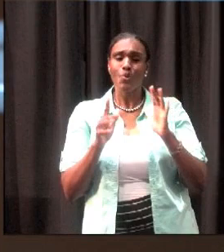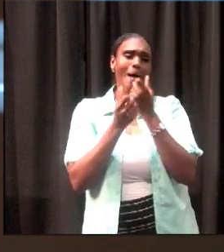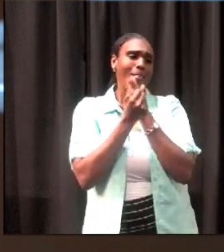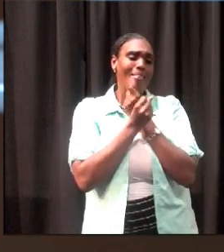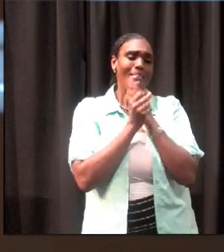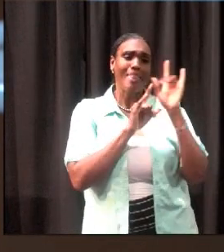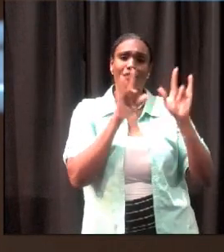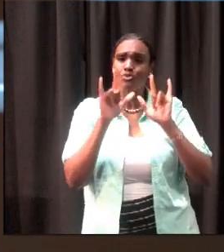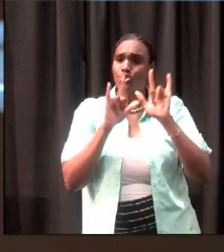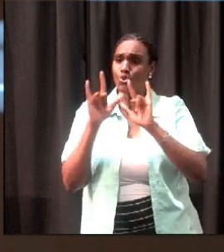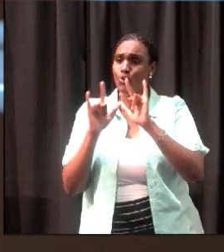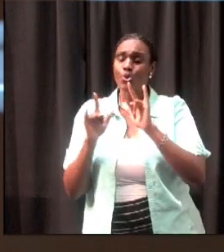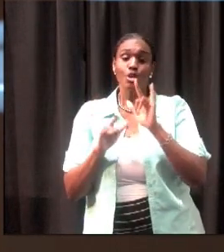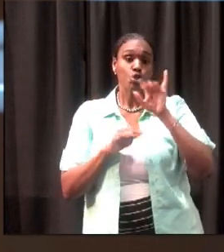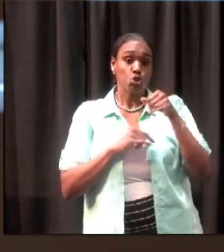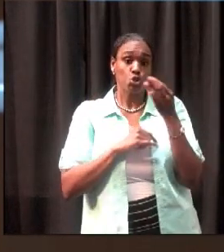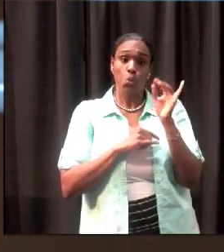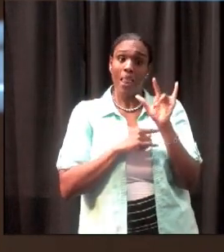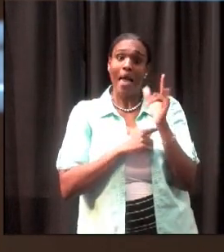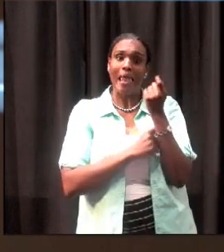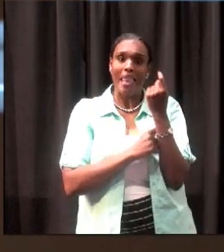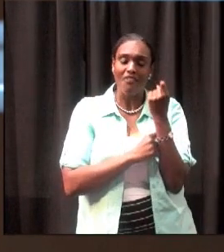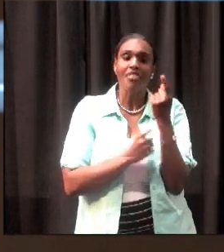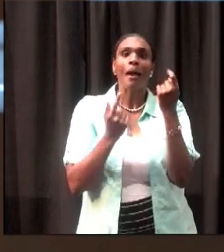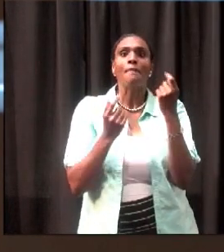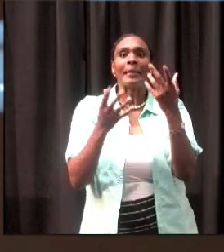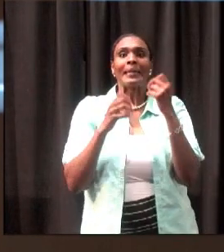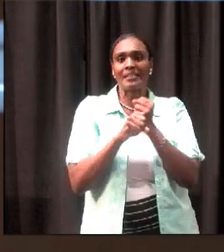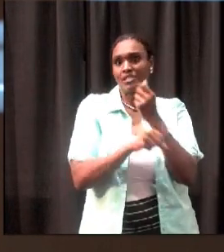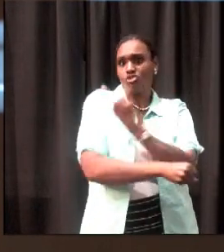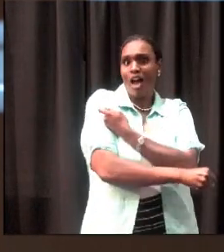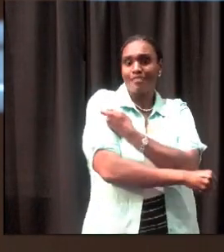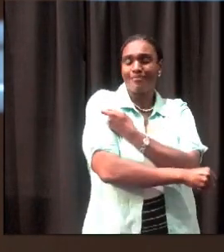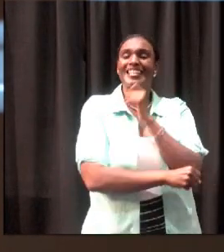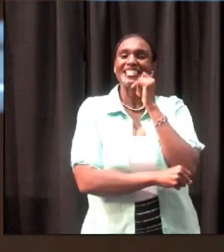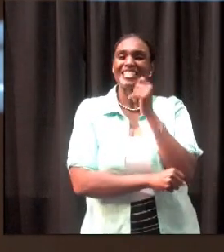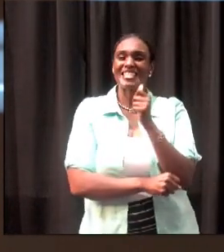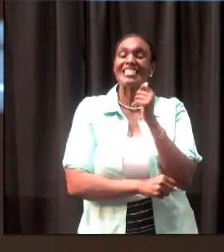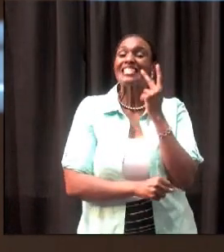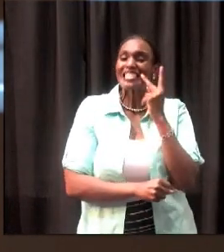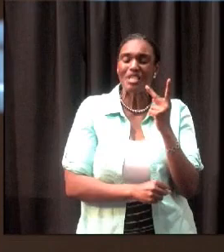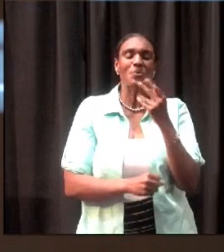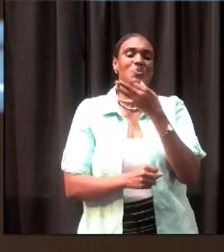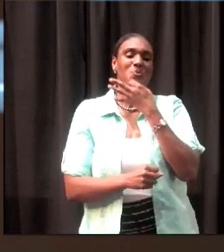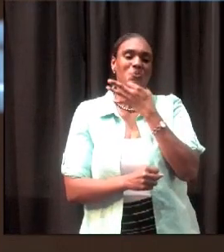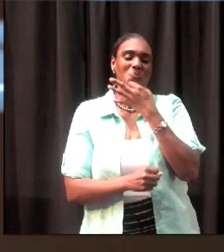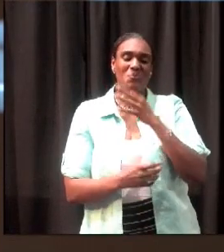Mercies. July the 11th, so come get the shot. Amen. See you soon. See you soon.